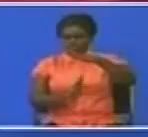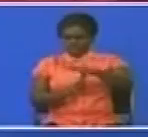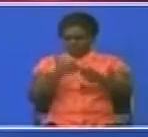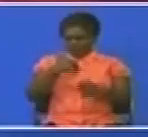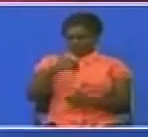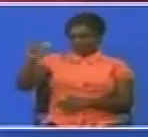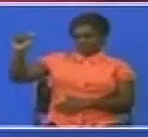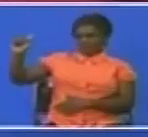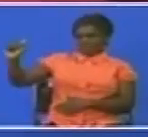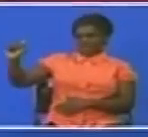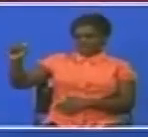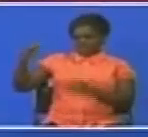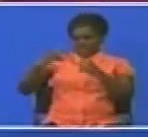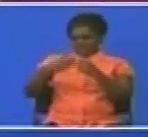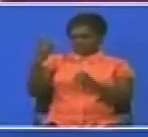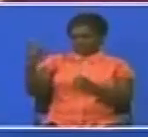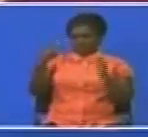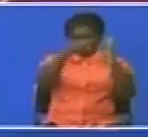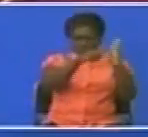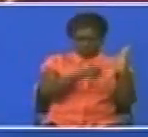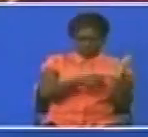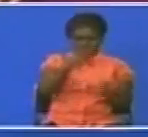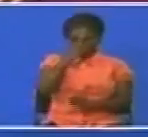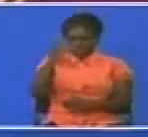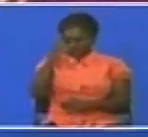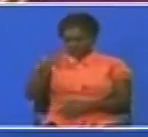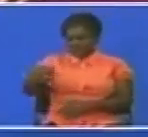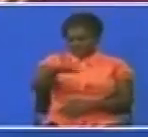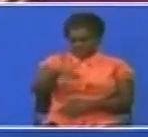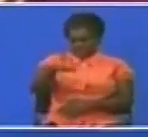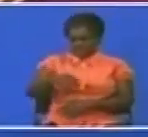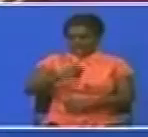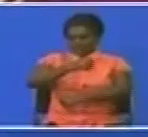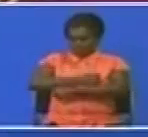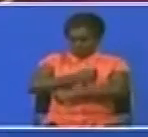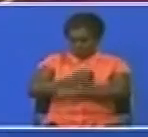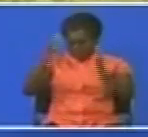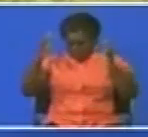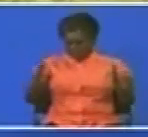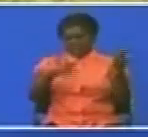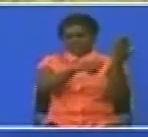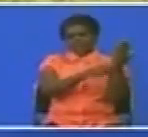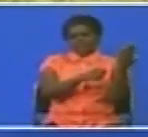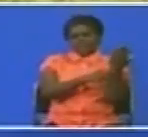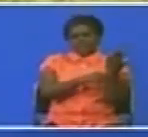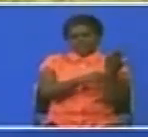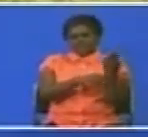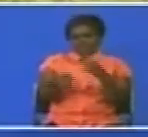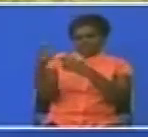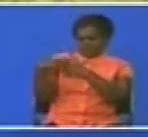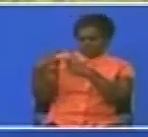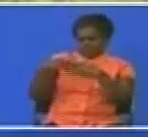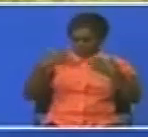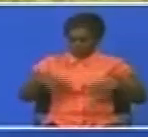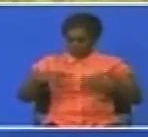A of 84 points. Nyeri High School is also one of the region's academic giants. The stakeholders in the